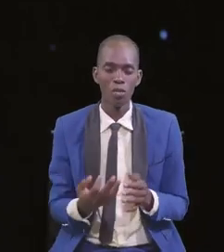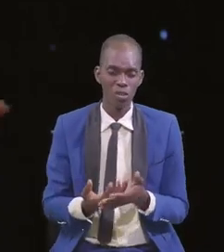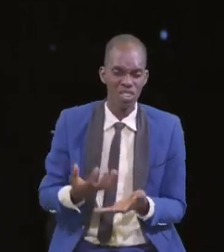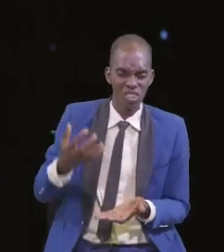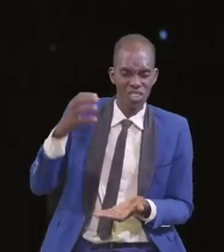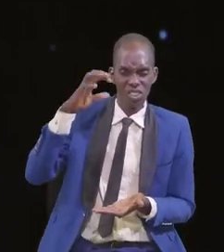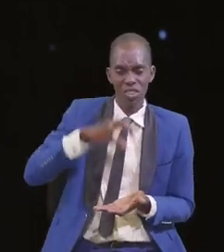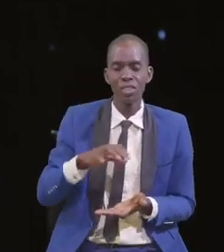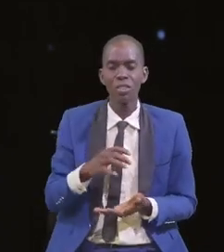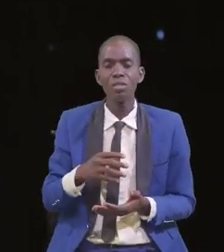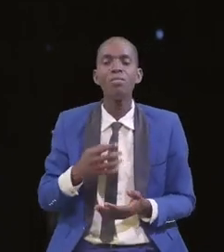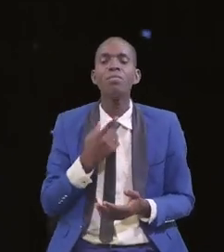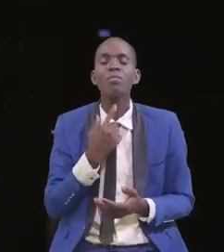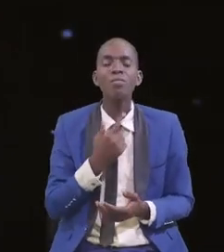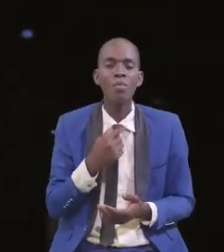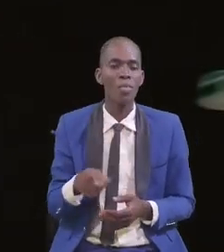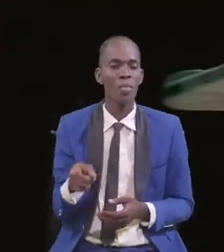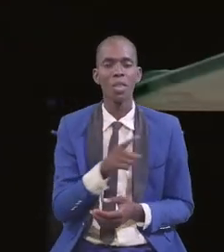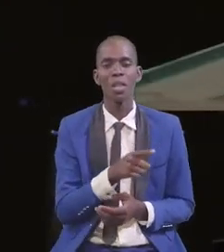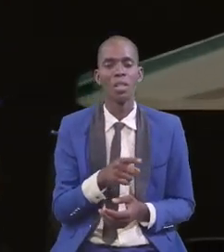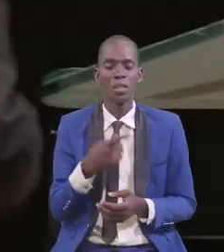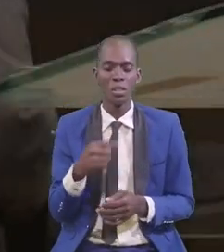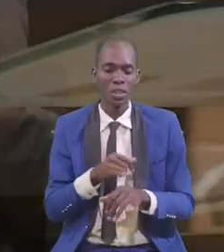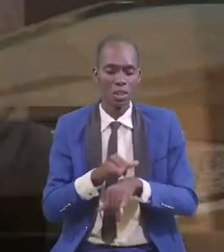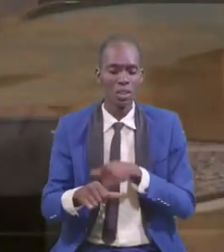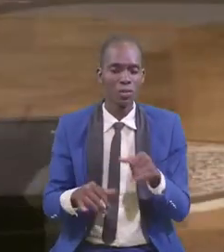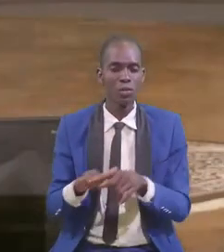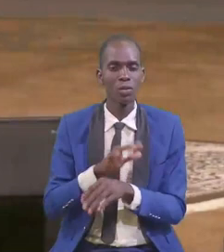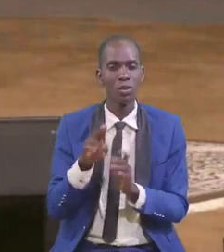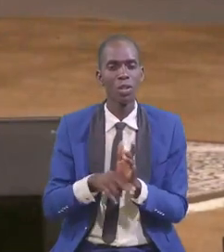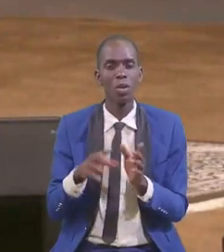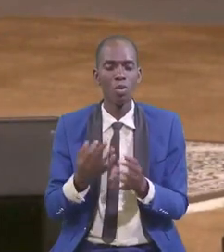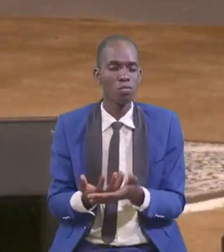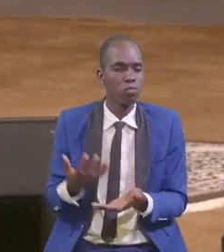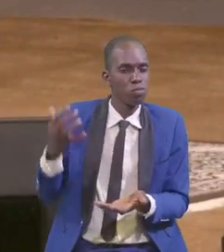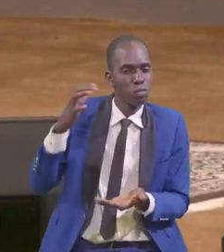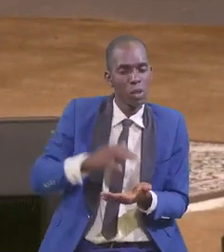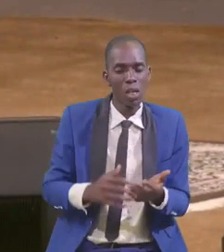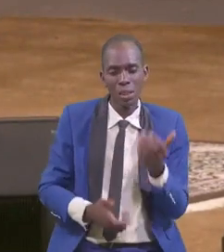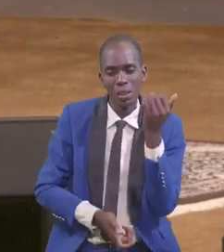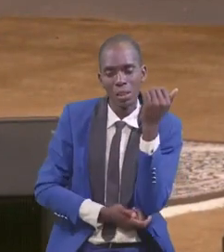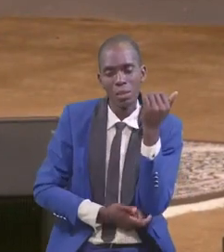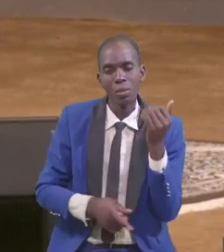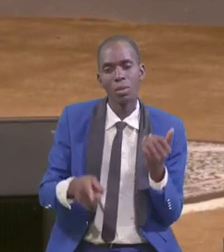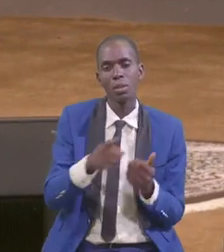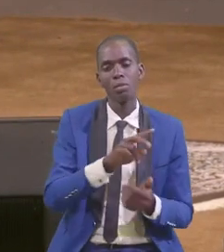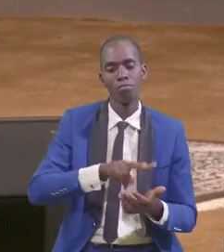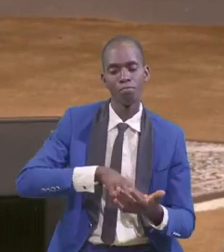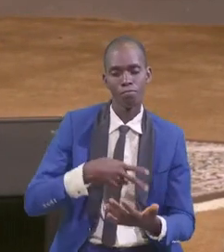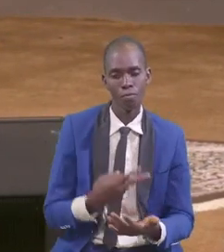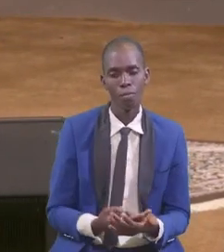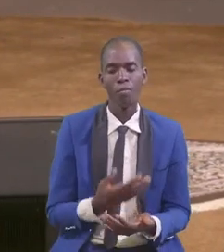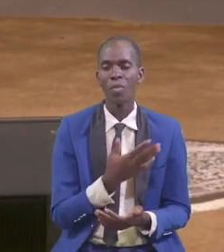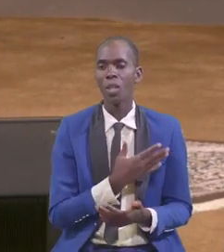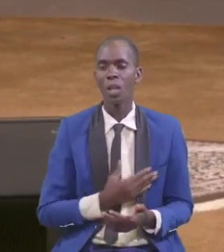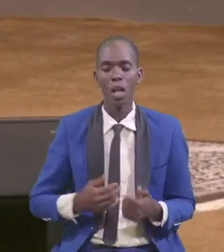the deceitfulness of riches following after them, they fall into it and they lose everything they've